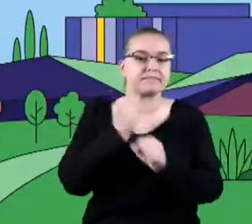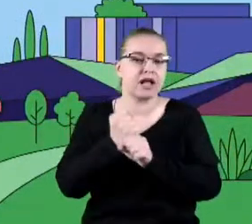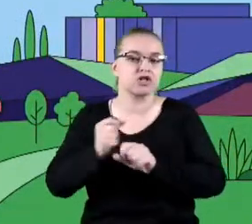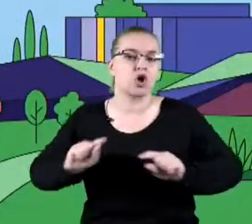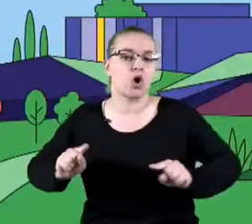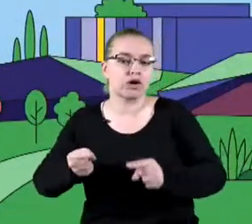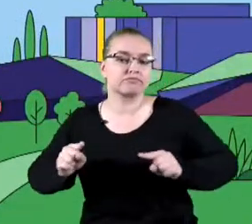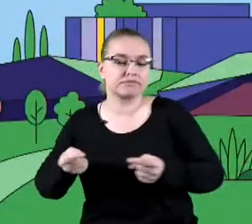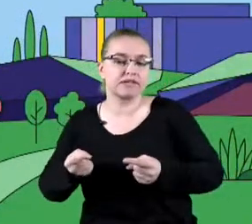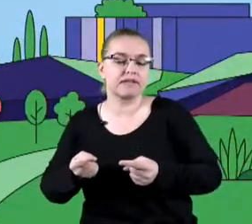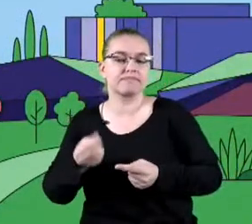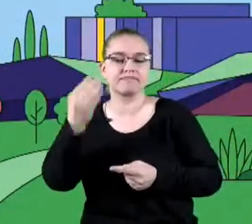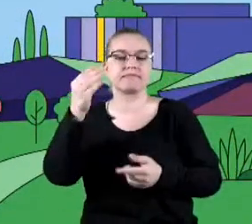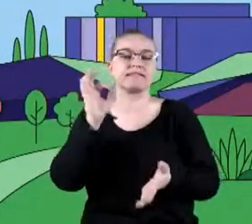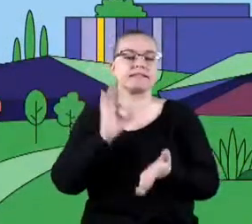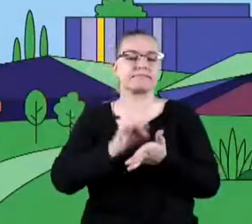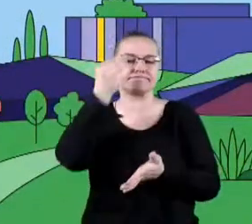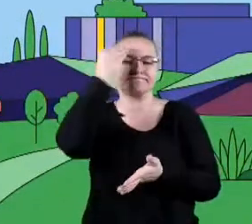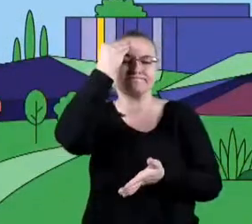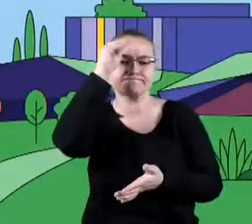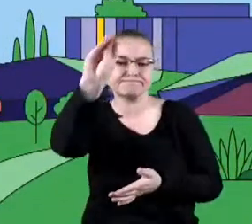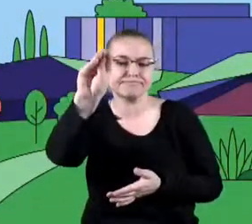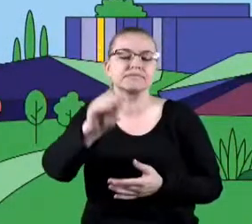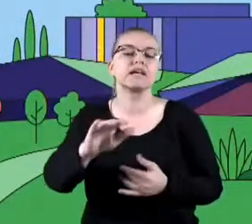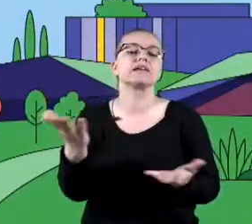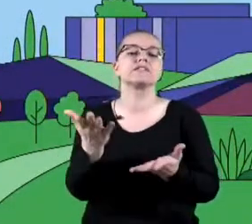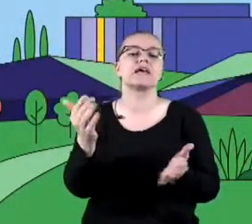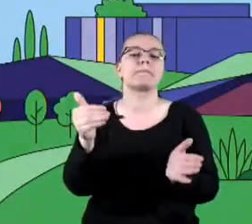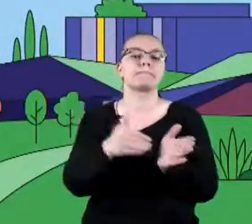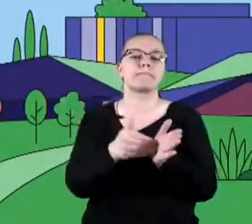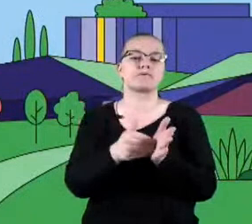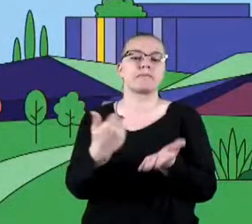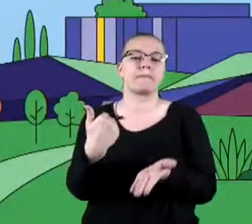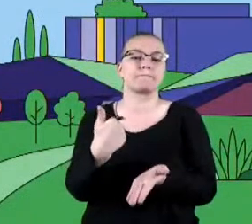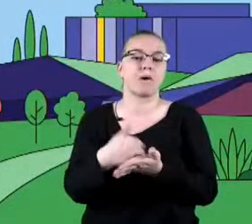help are needed most becomes the city's job.